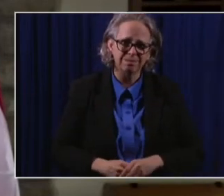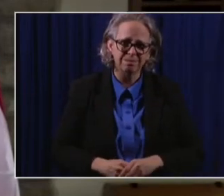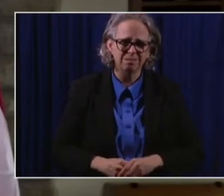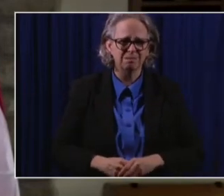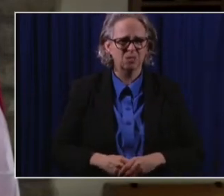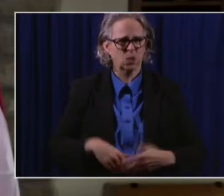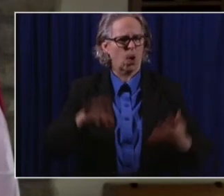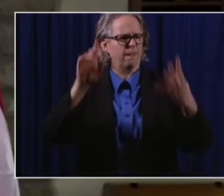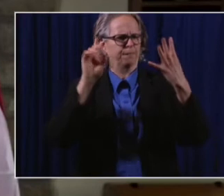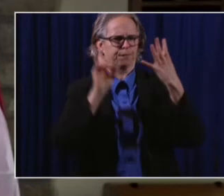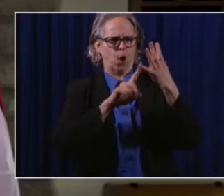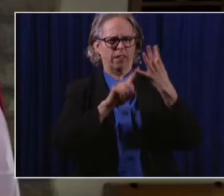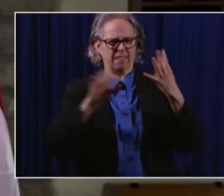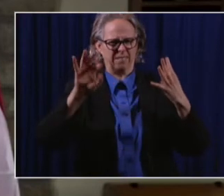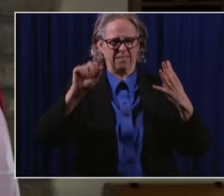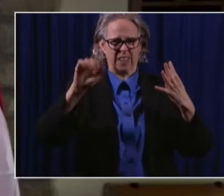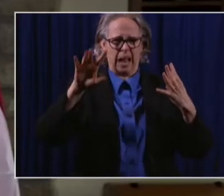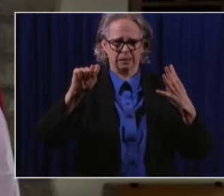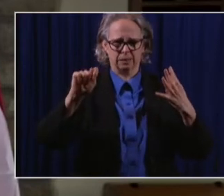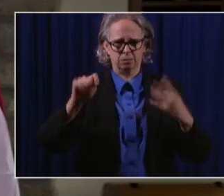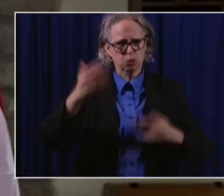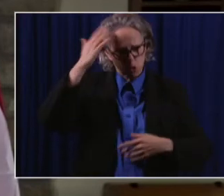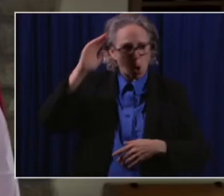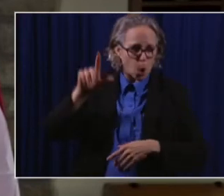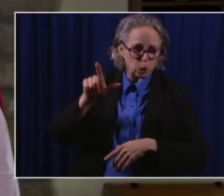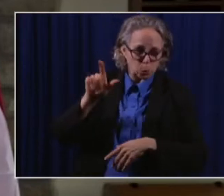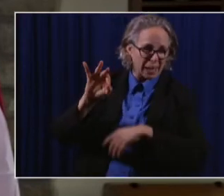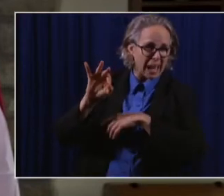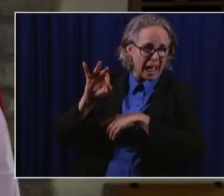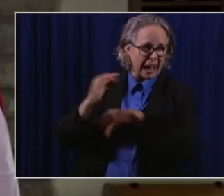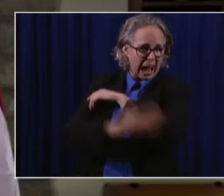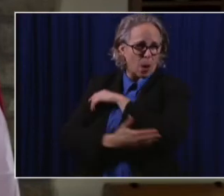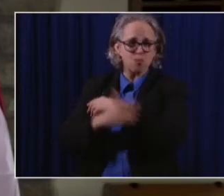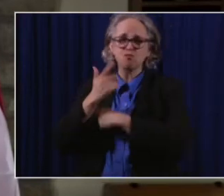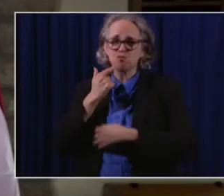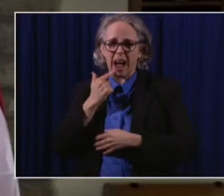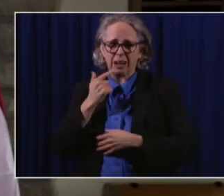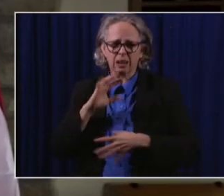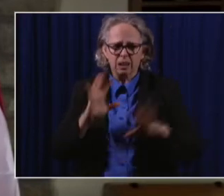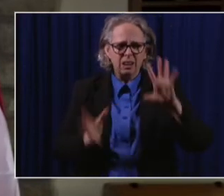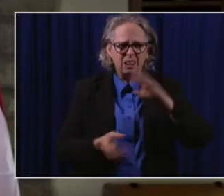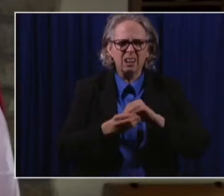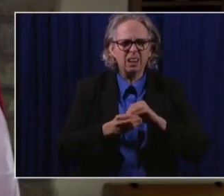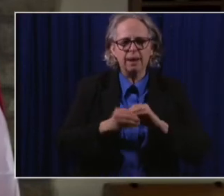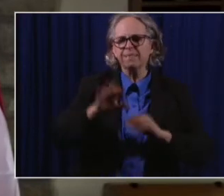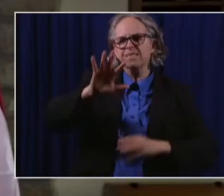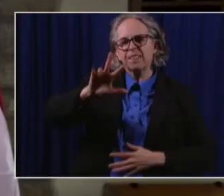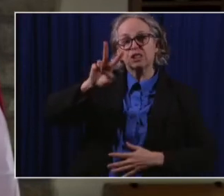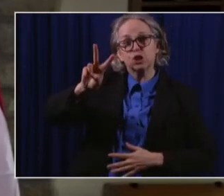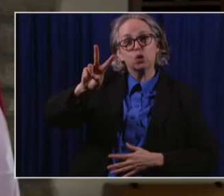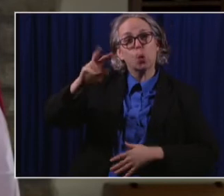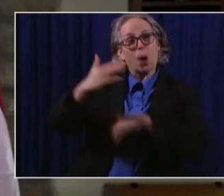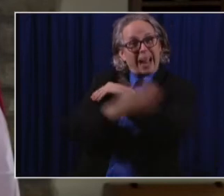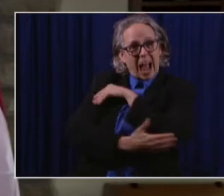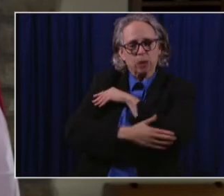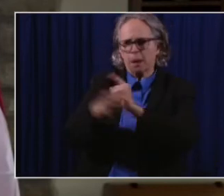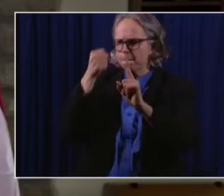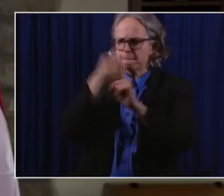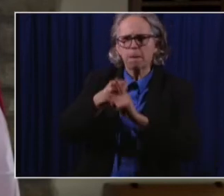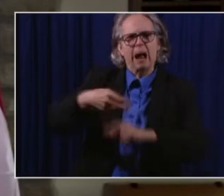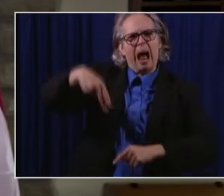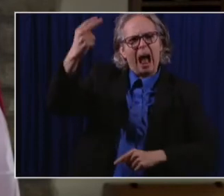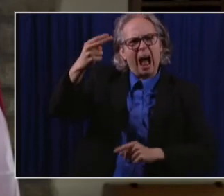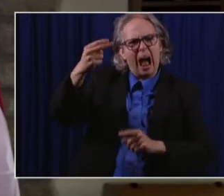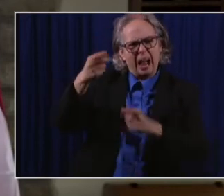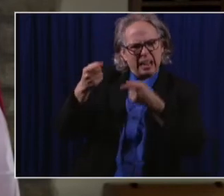we also now have 52 counties that are high incidence counties as of today. And again, want to define what